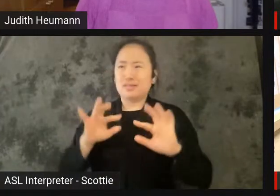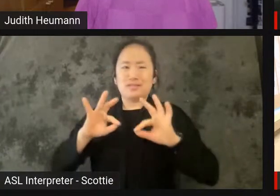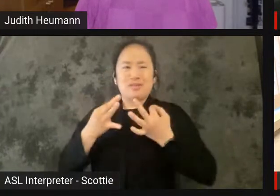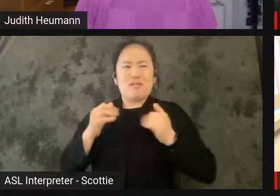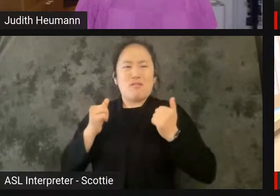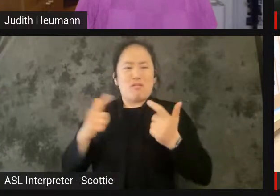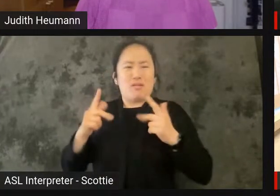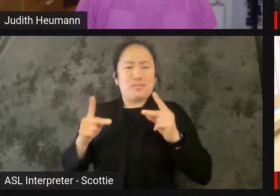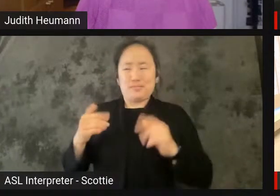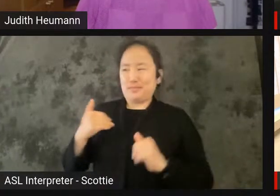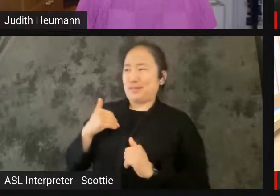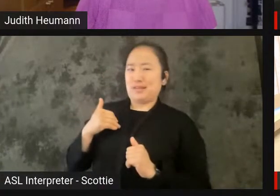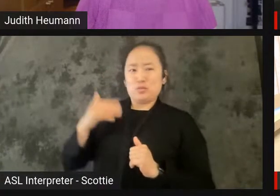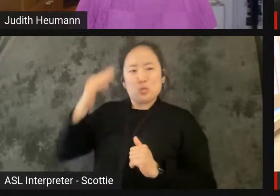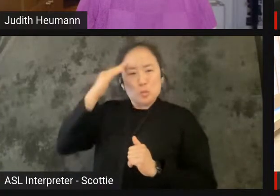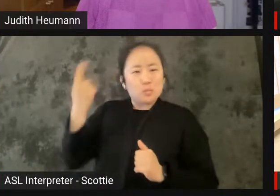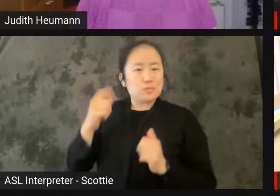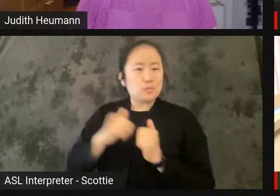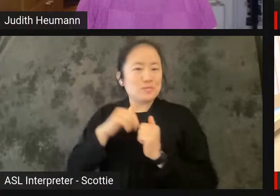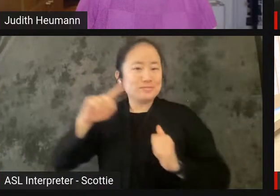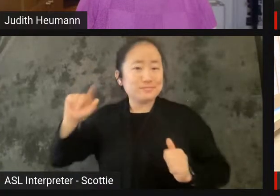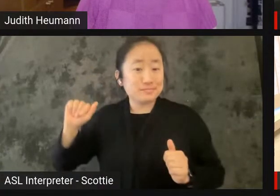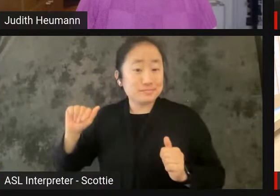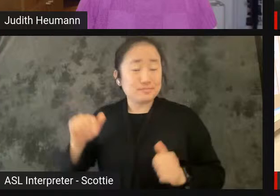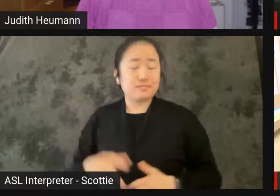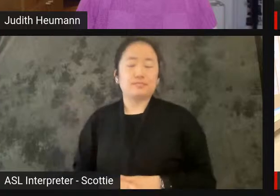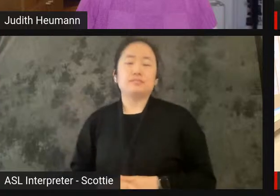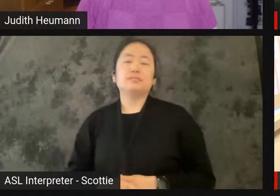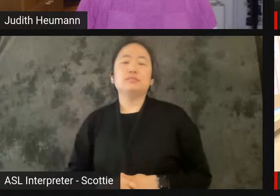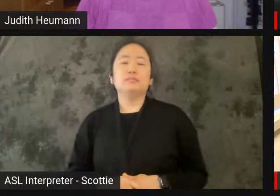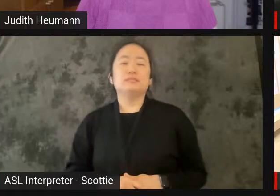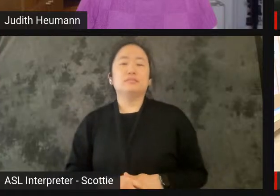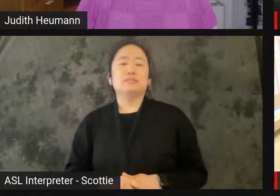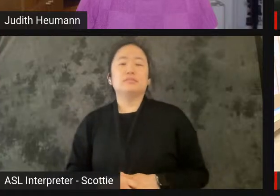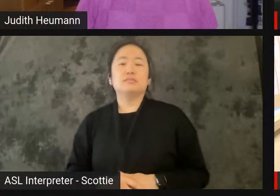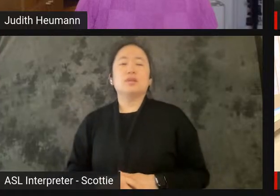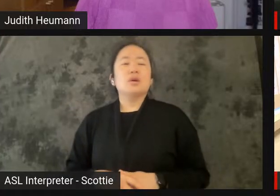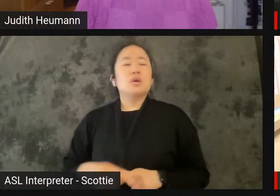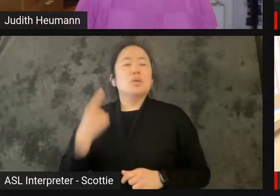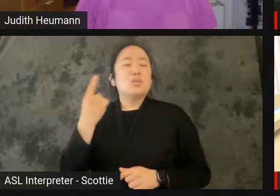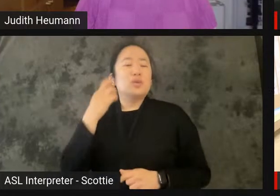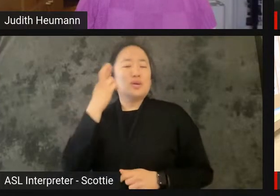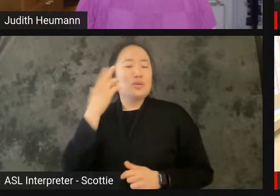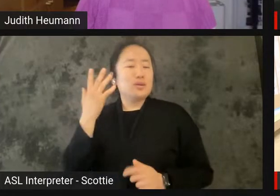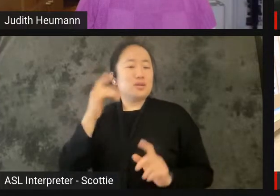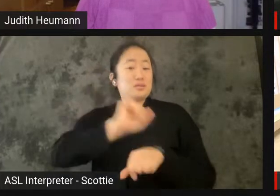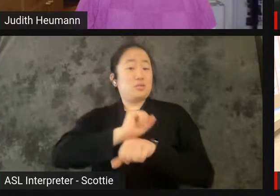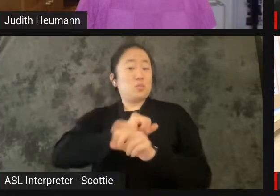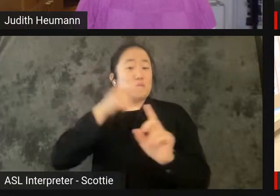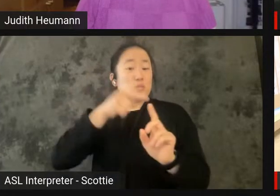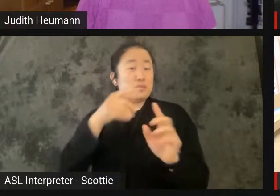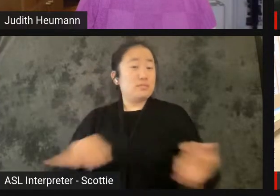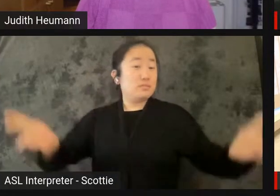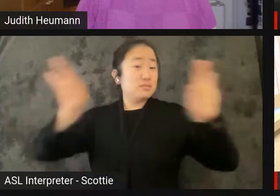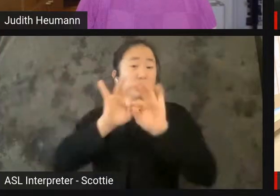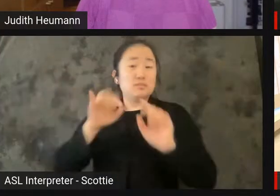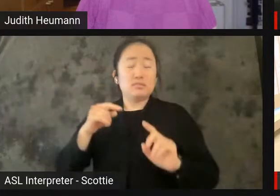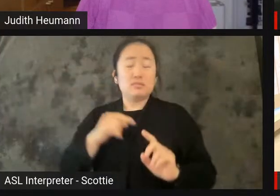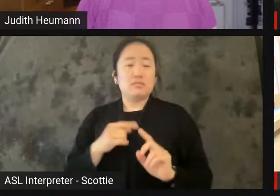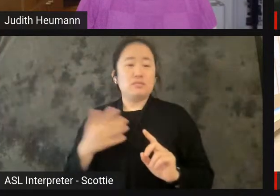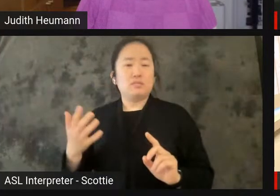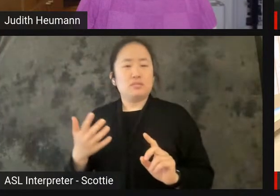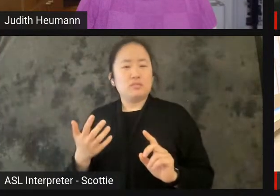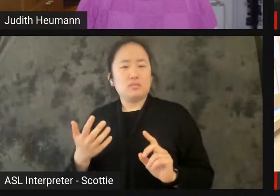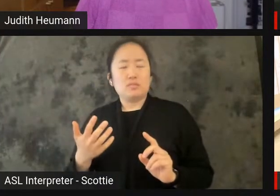earlier, that one of the reasons why this work is so important is we want people who do not